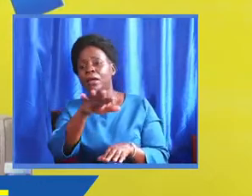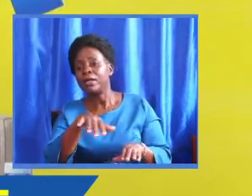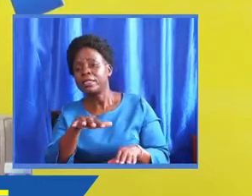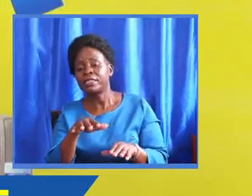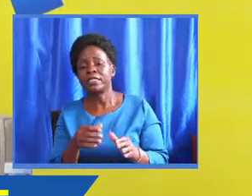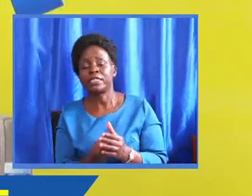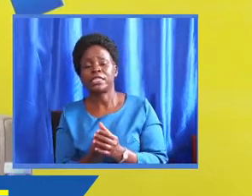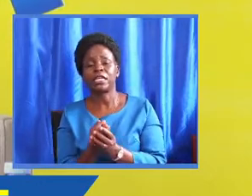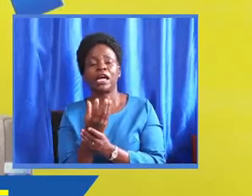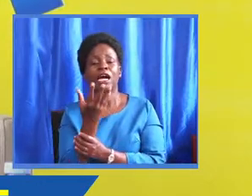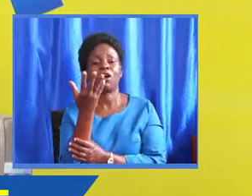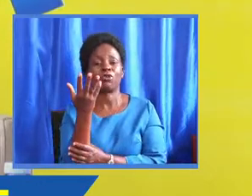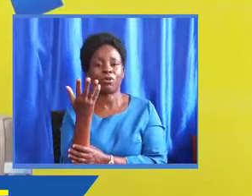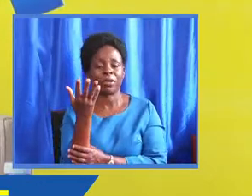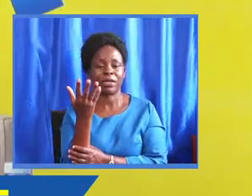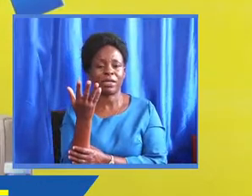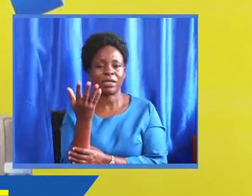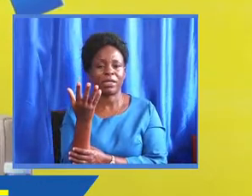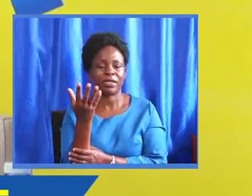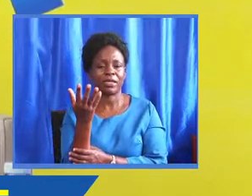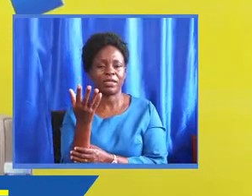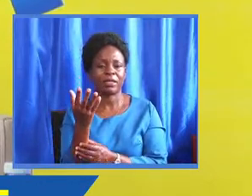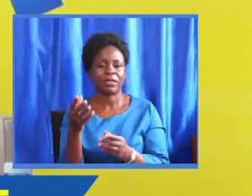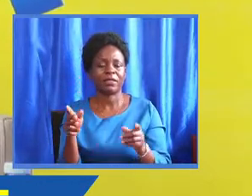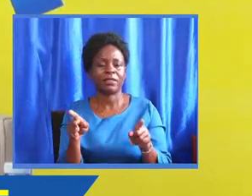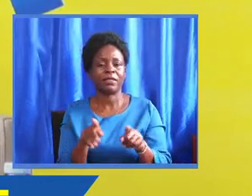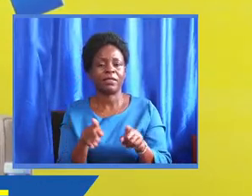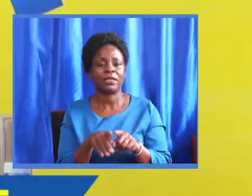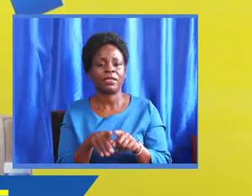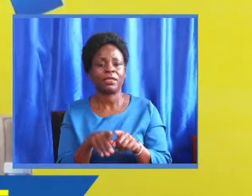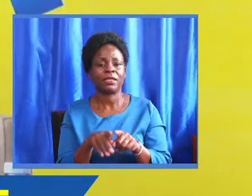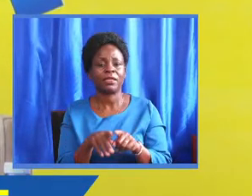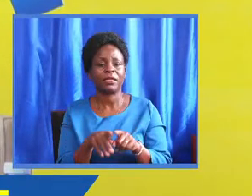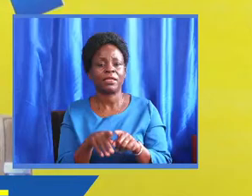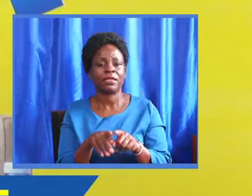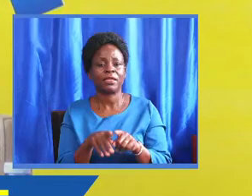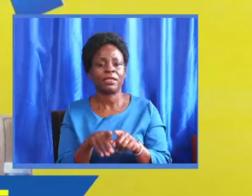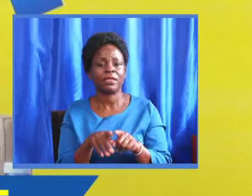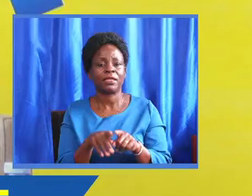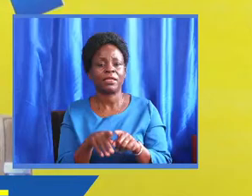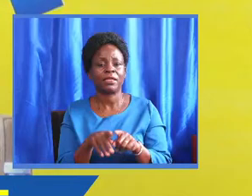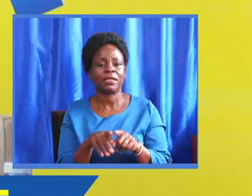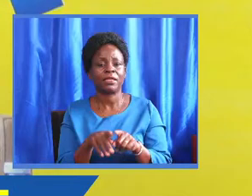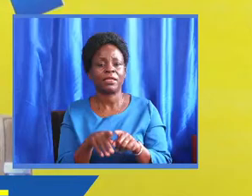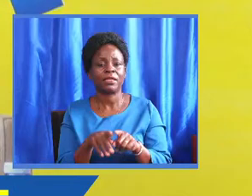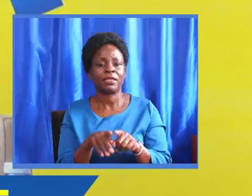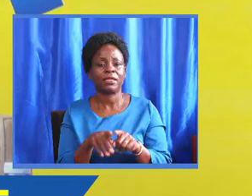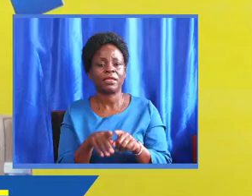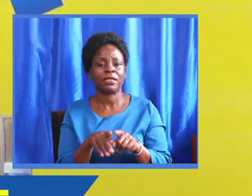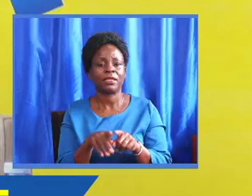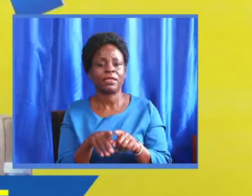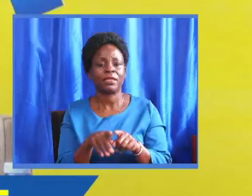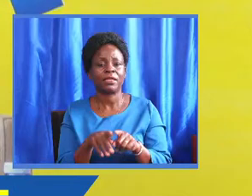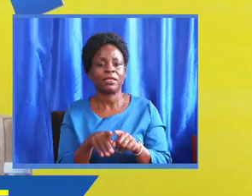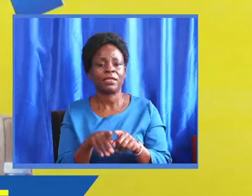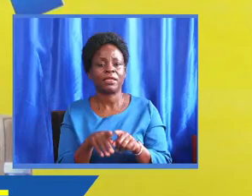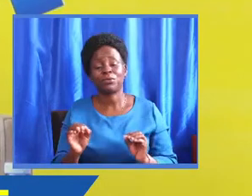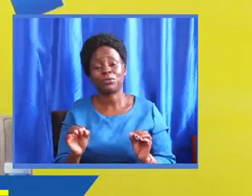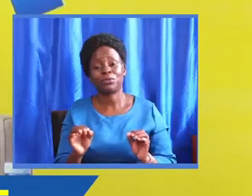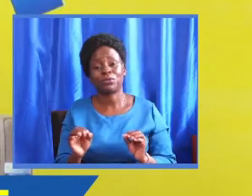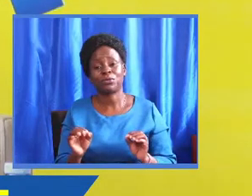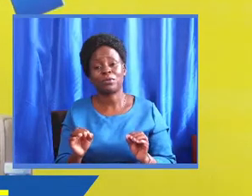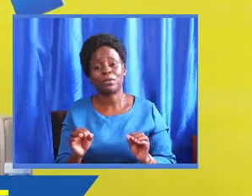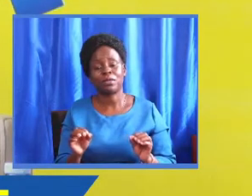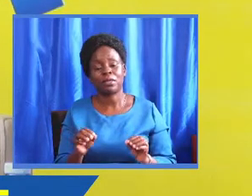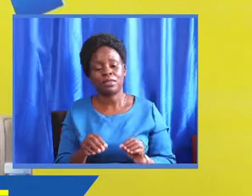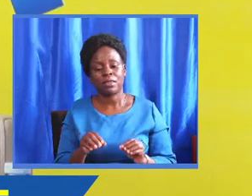growing. Okay? So whether we like it or not, if we don't plan for these areas, then